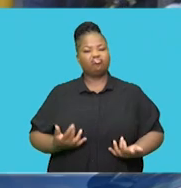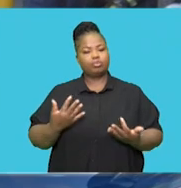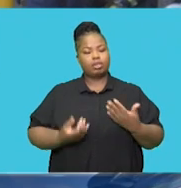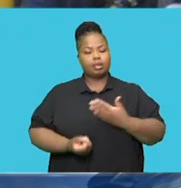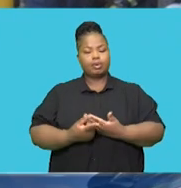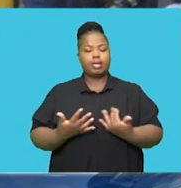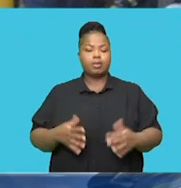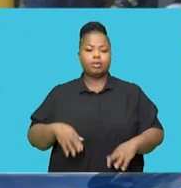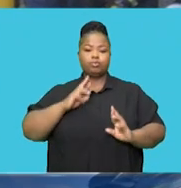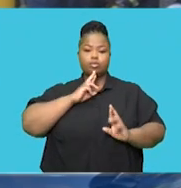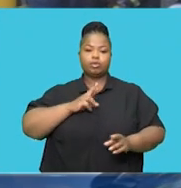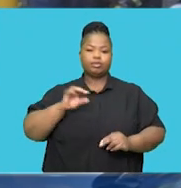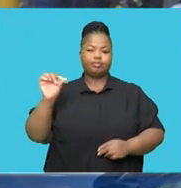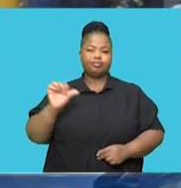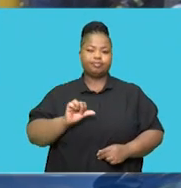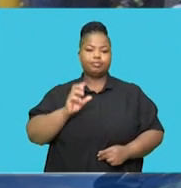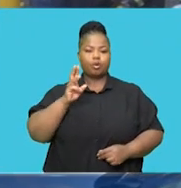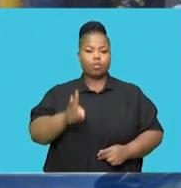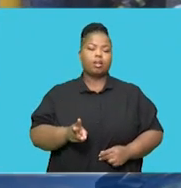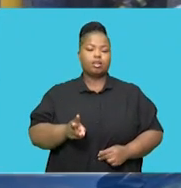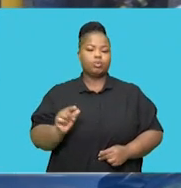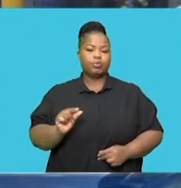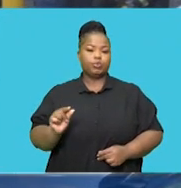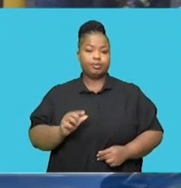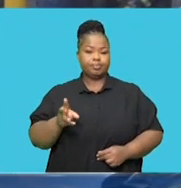will come back with the report as soon as they have other